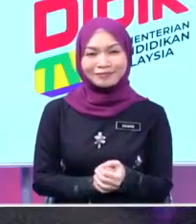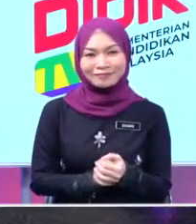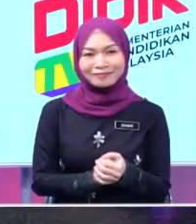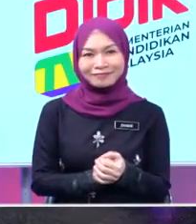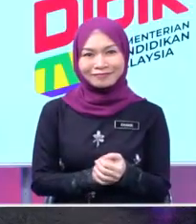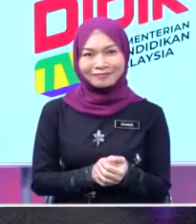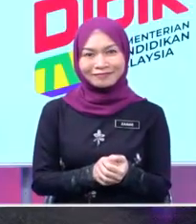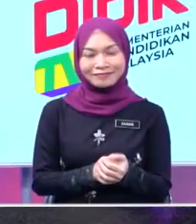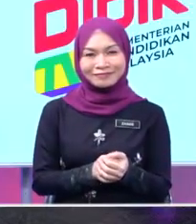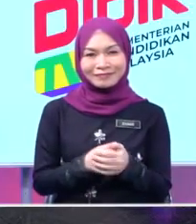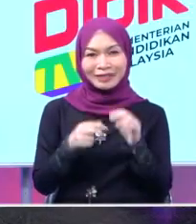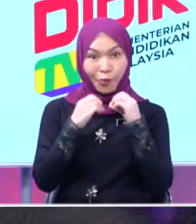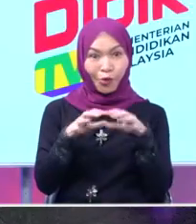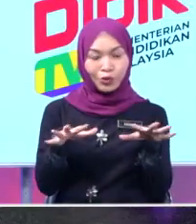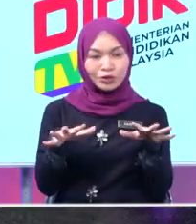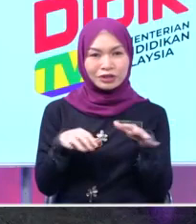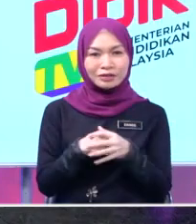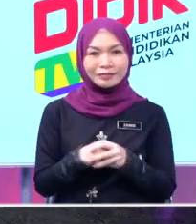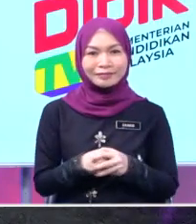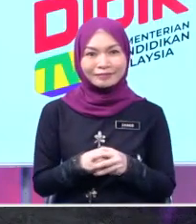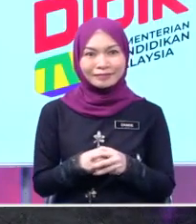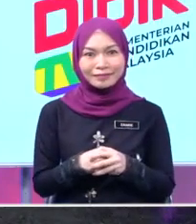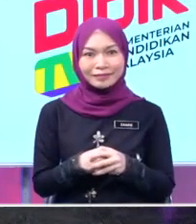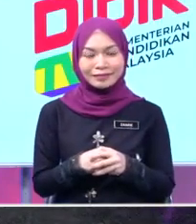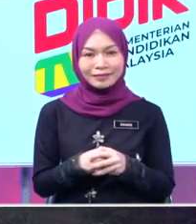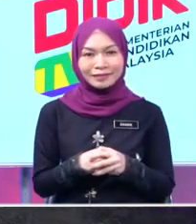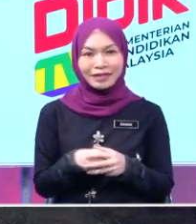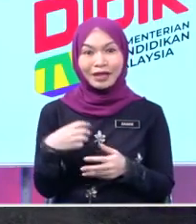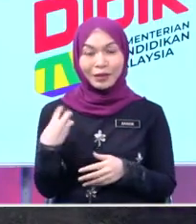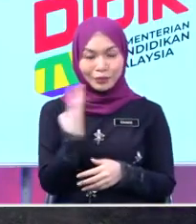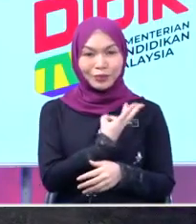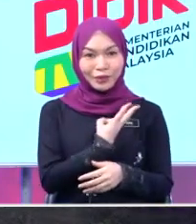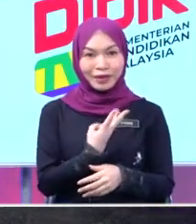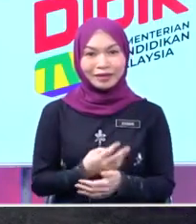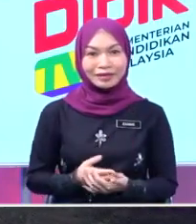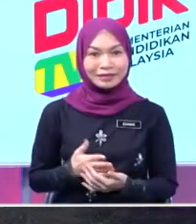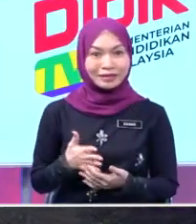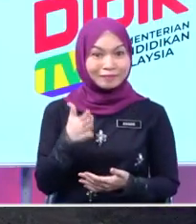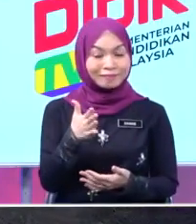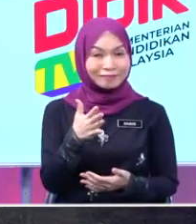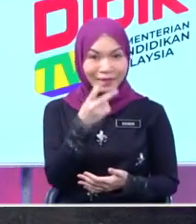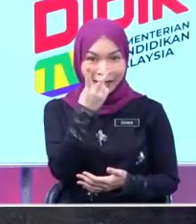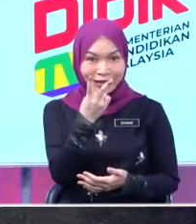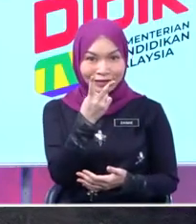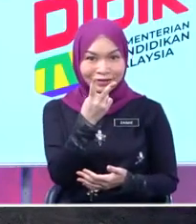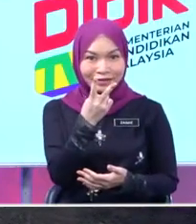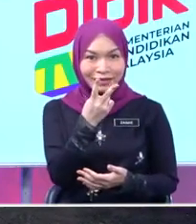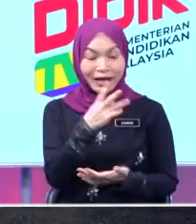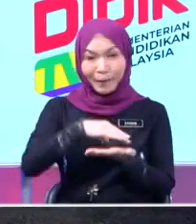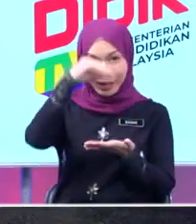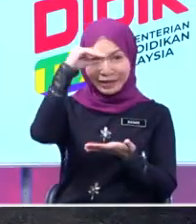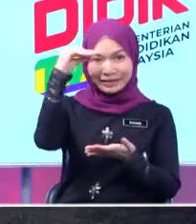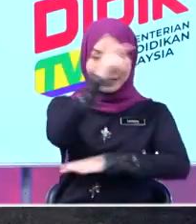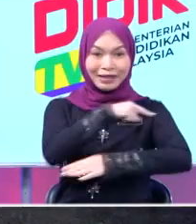right. Ima? So if that's the case, let's look at what we are going to learn today. So it's the environment, and then we